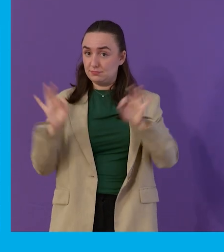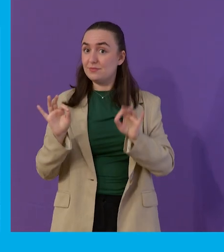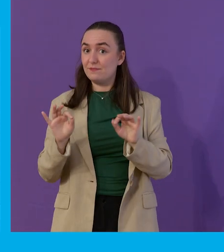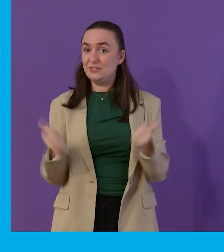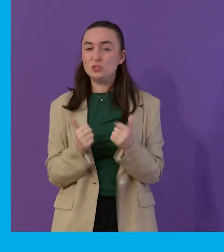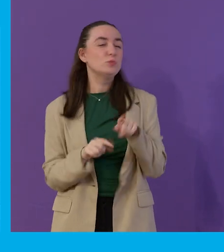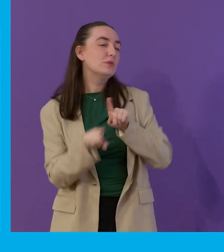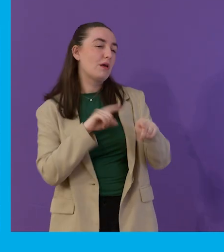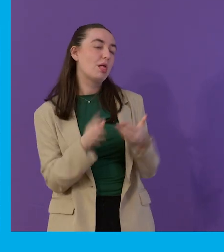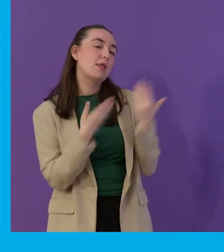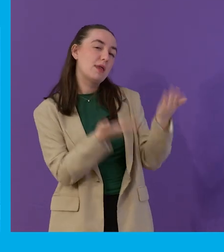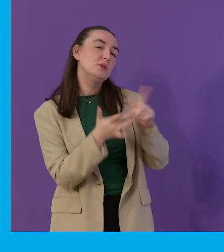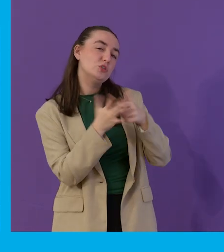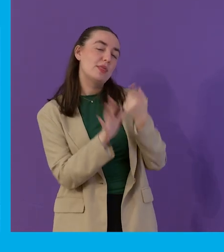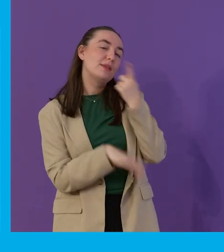Donna.